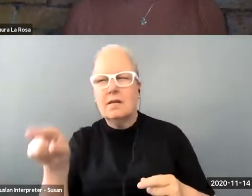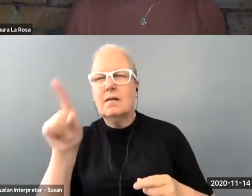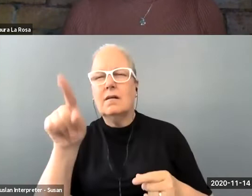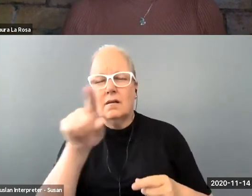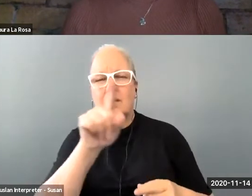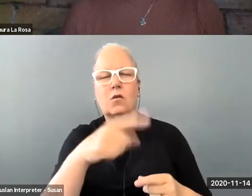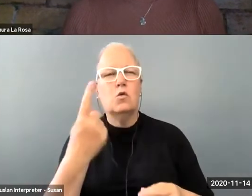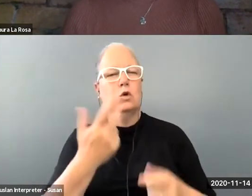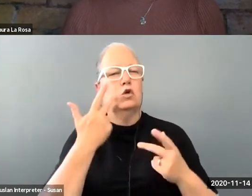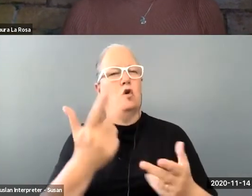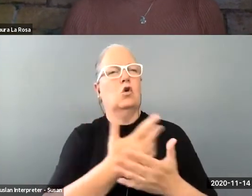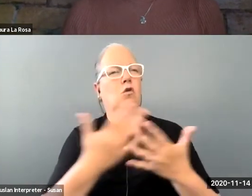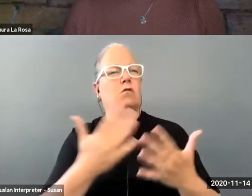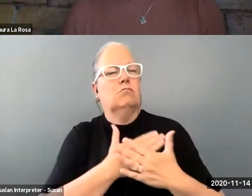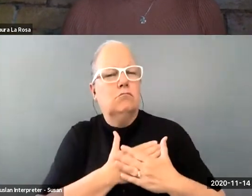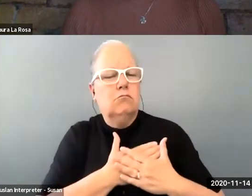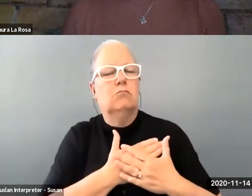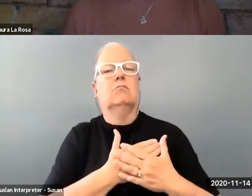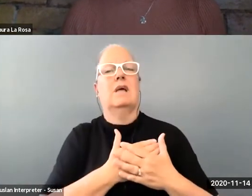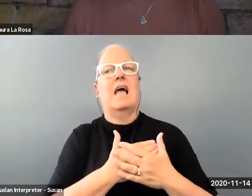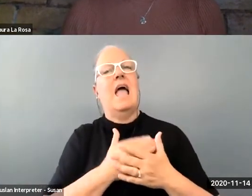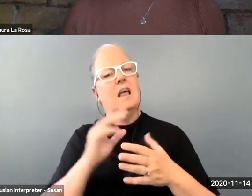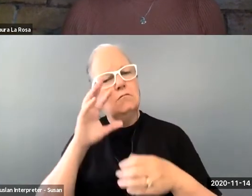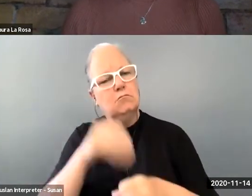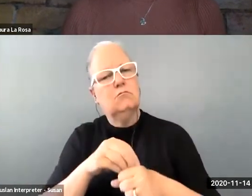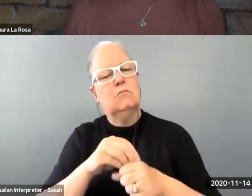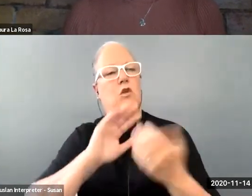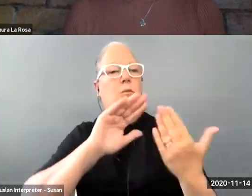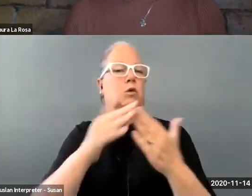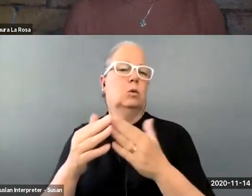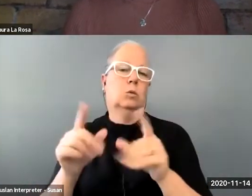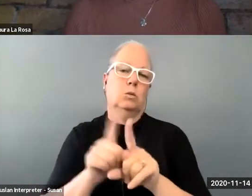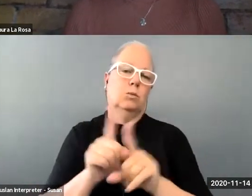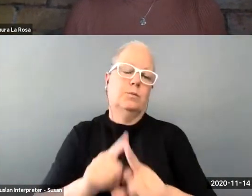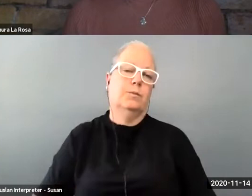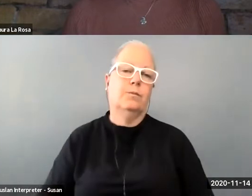tremendous passion and community in the work that they do.